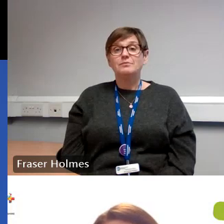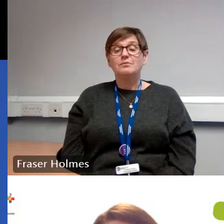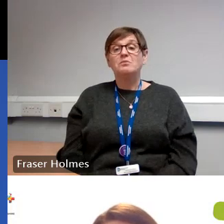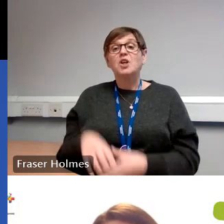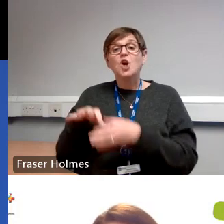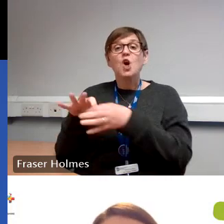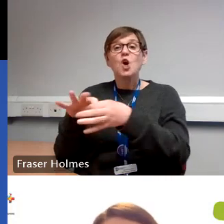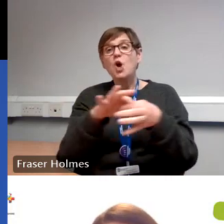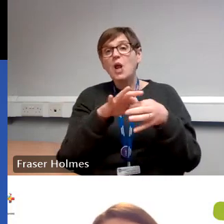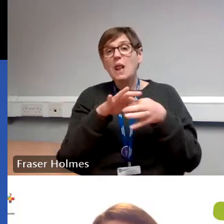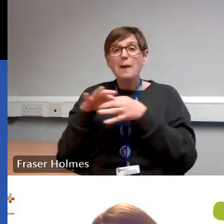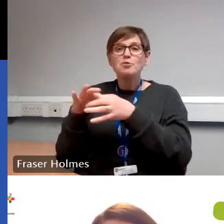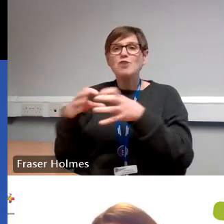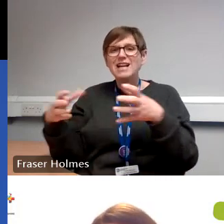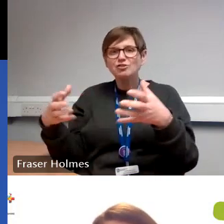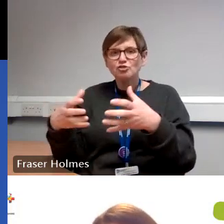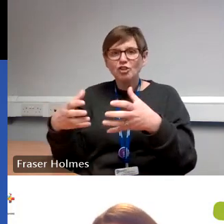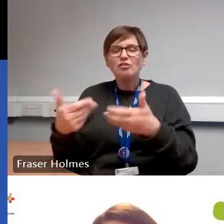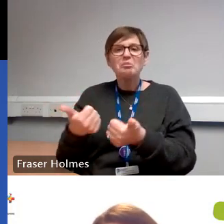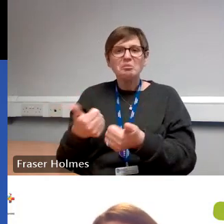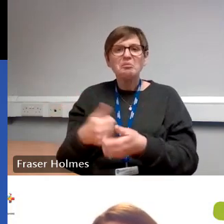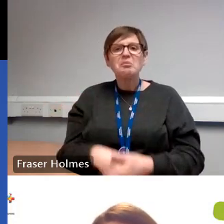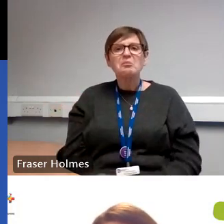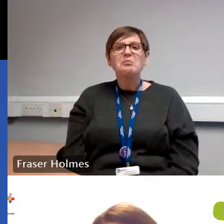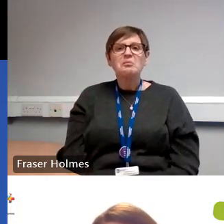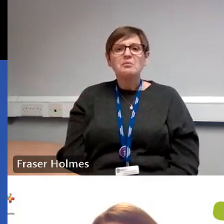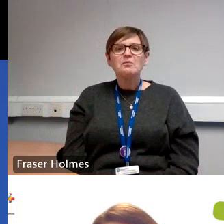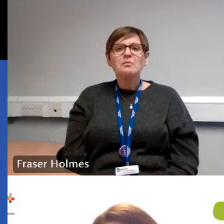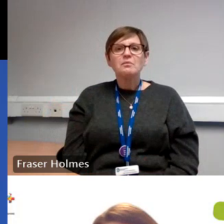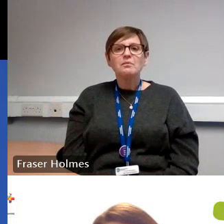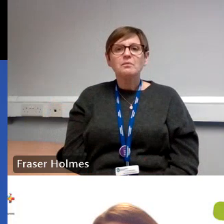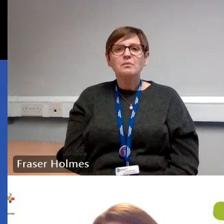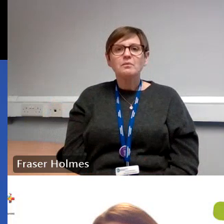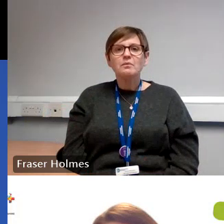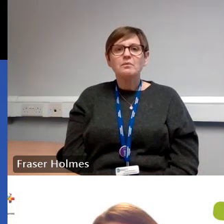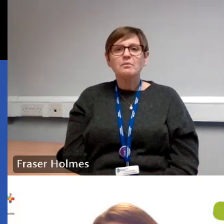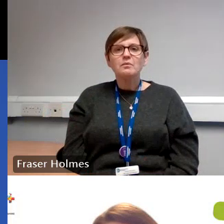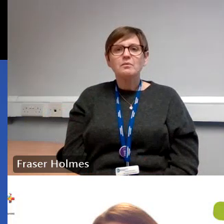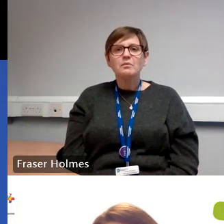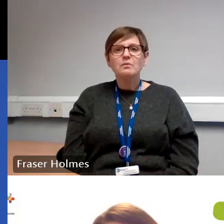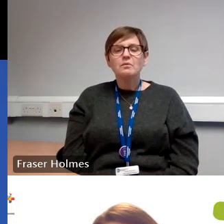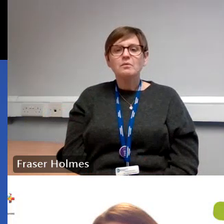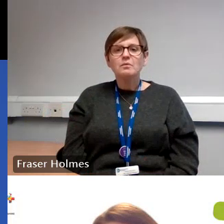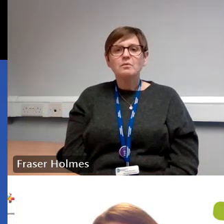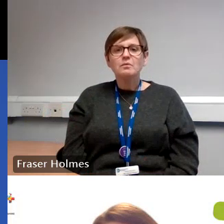Collaboration, yeah.